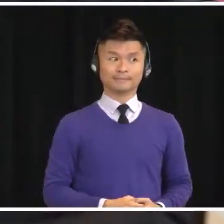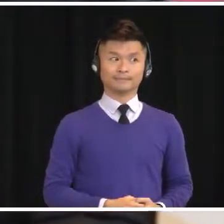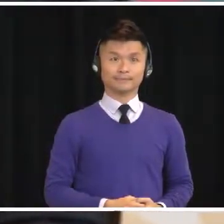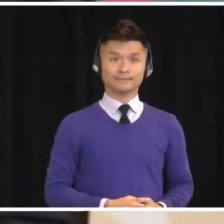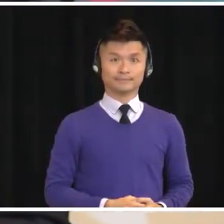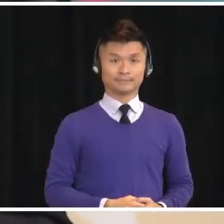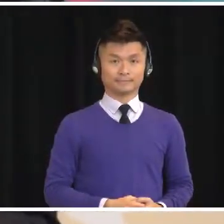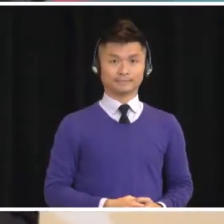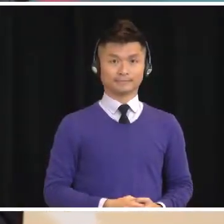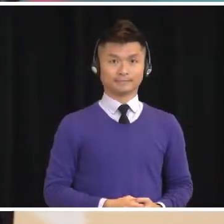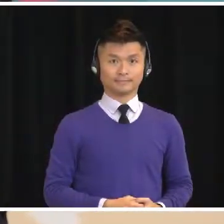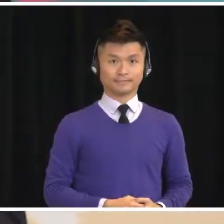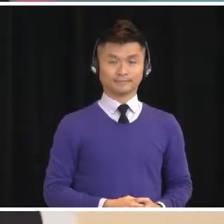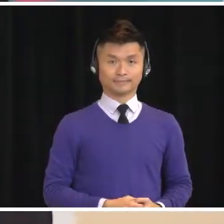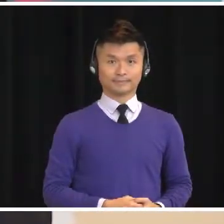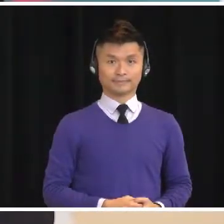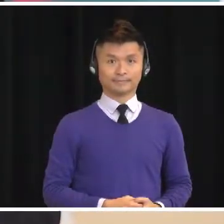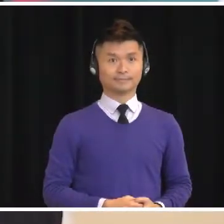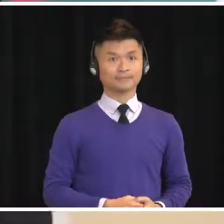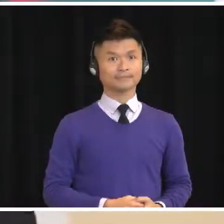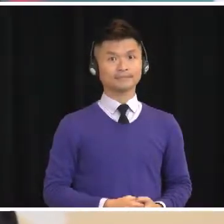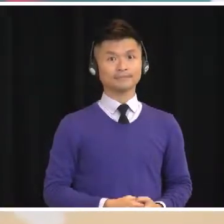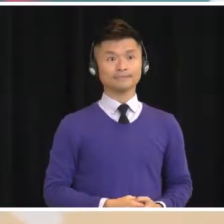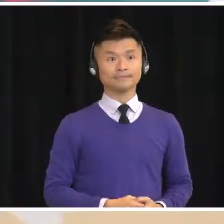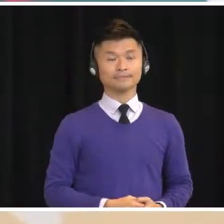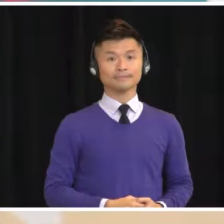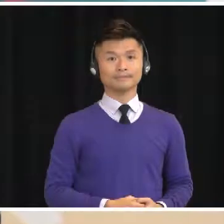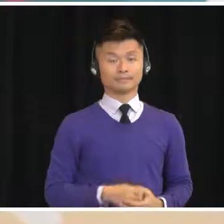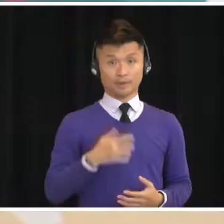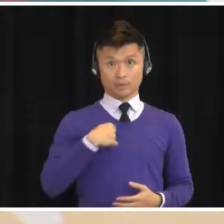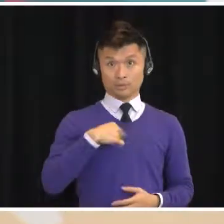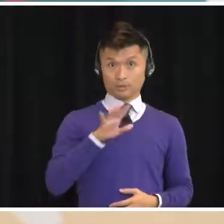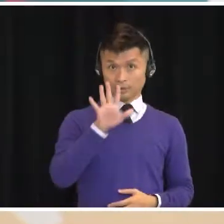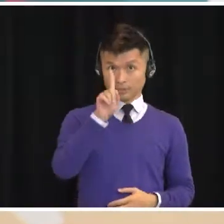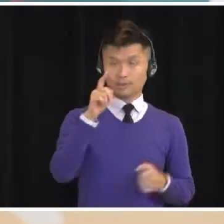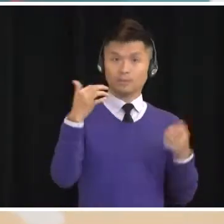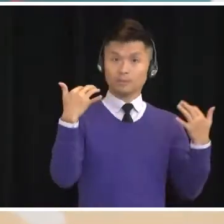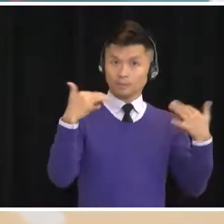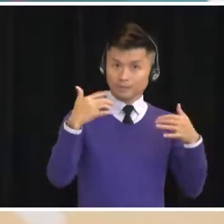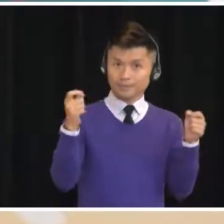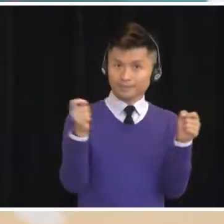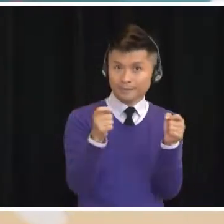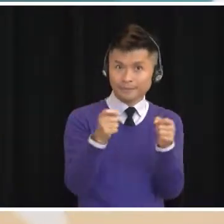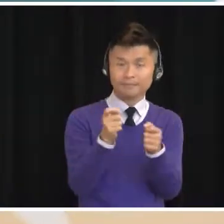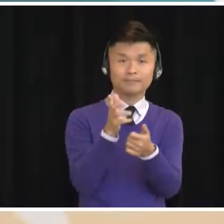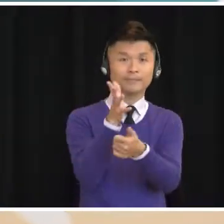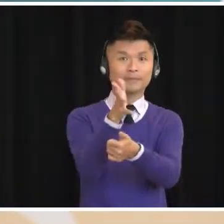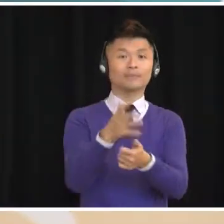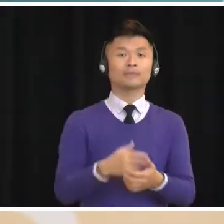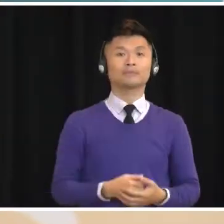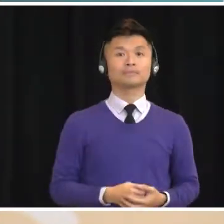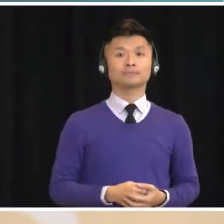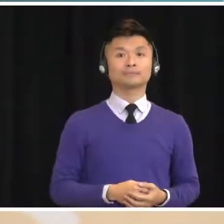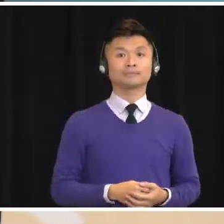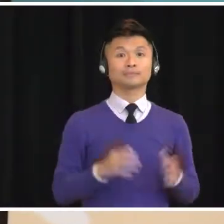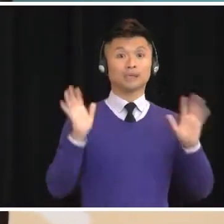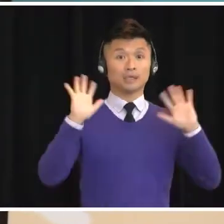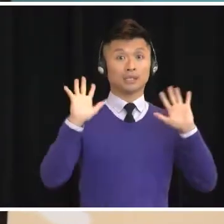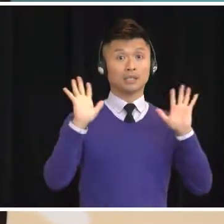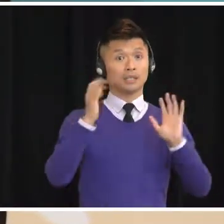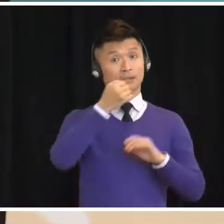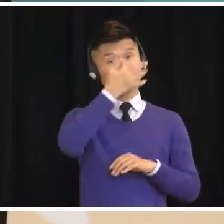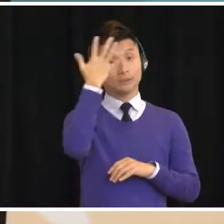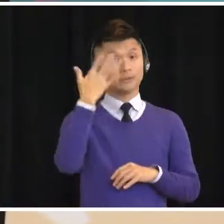have a short question on the concept itself of the best interests of the child and how